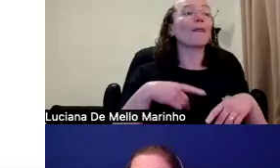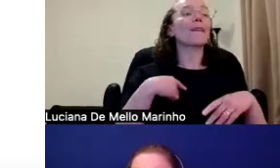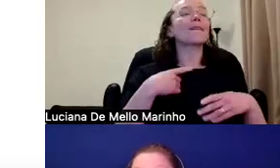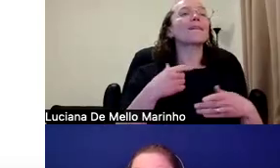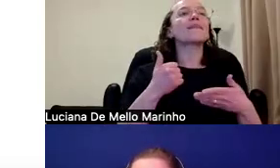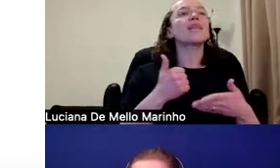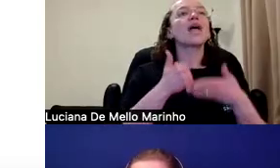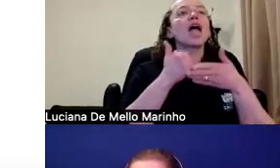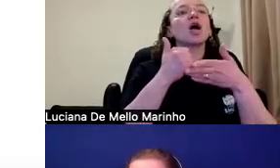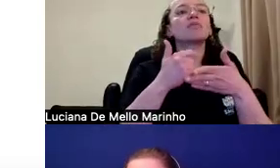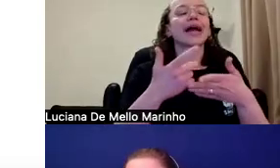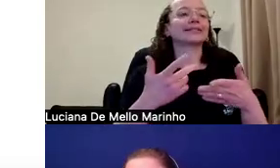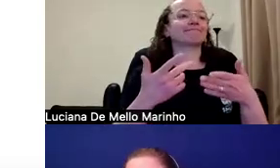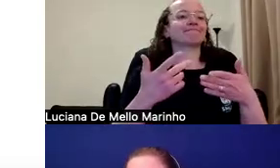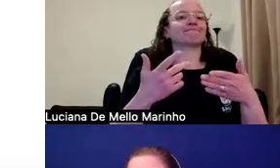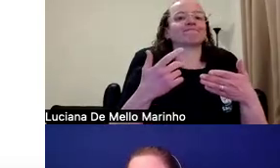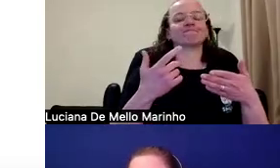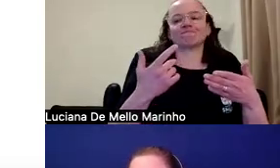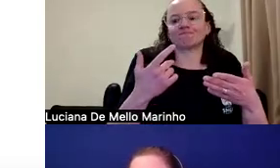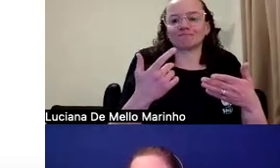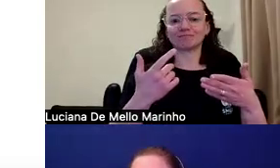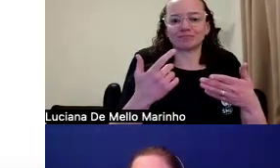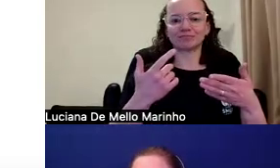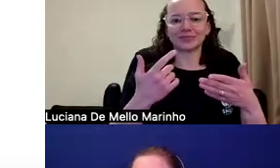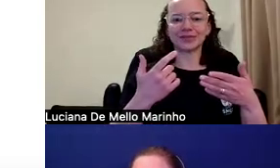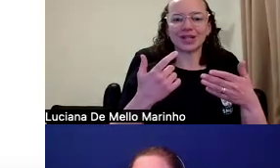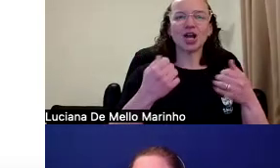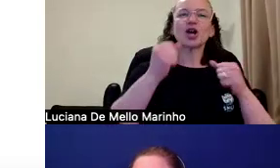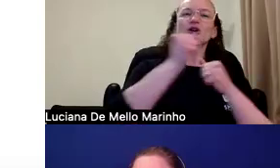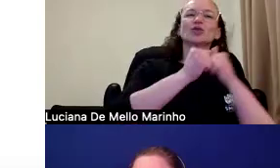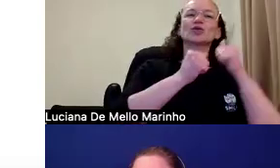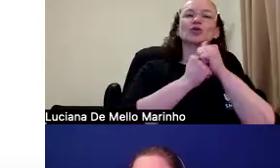together. Also, I helped